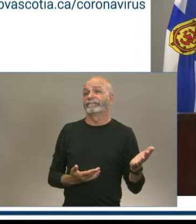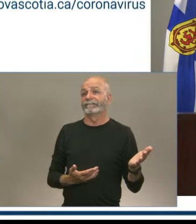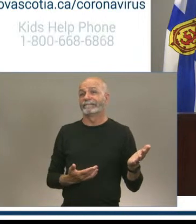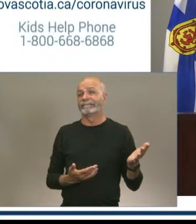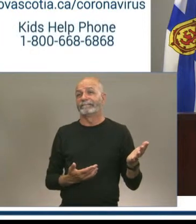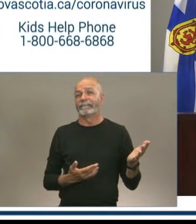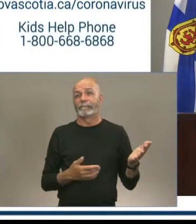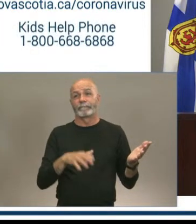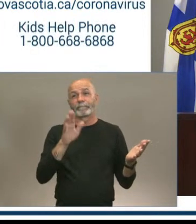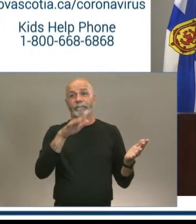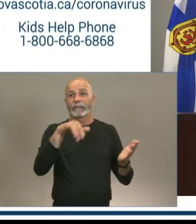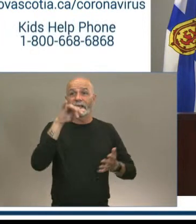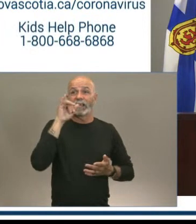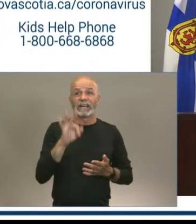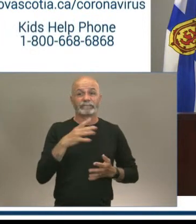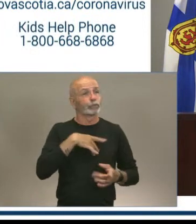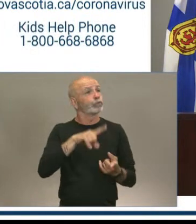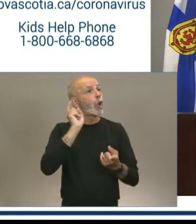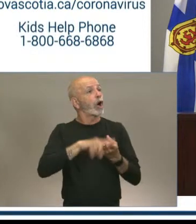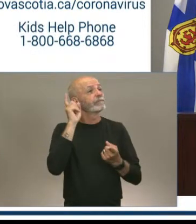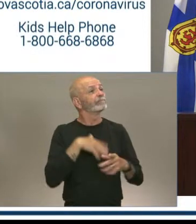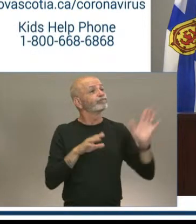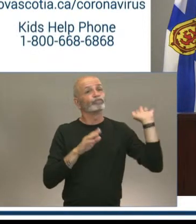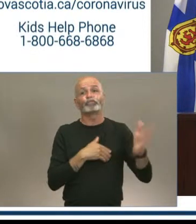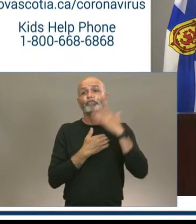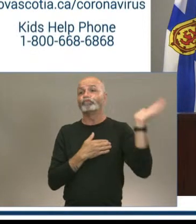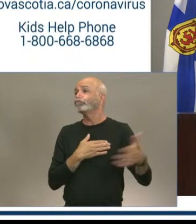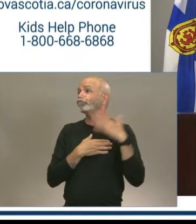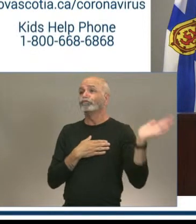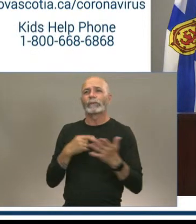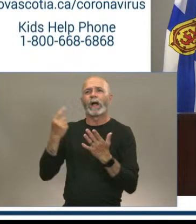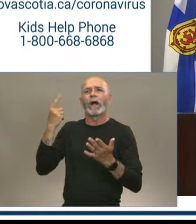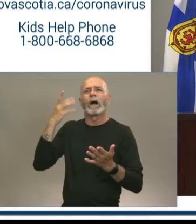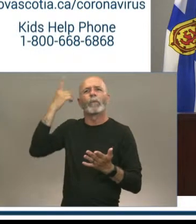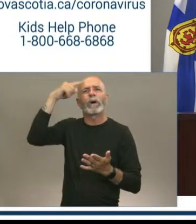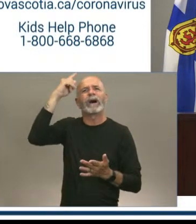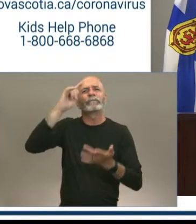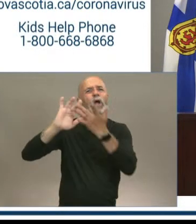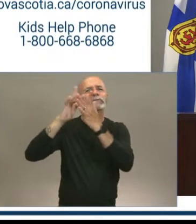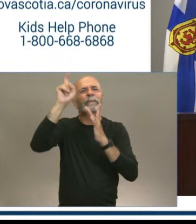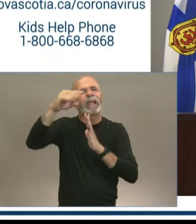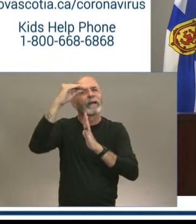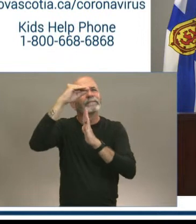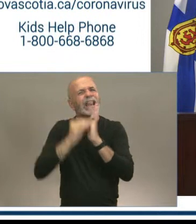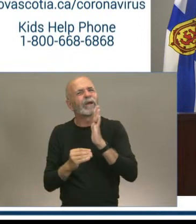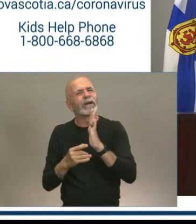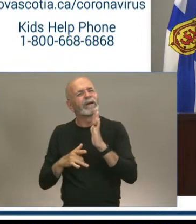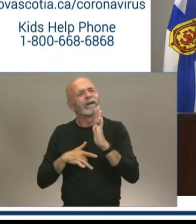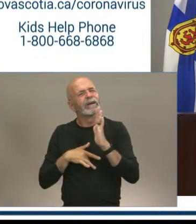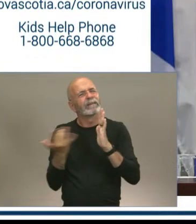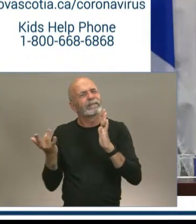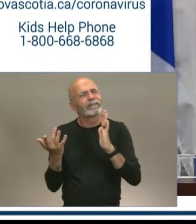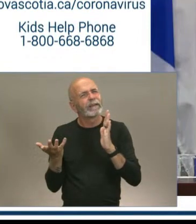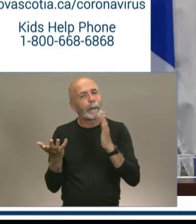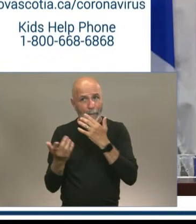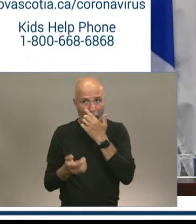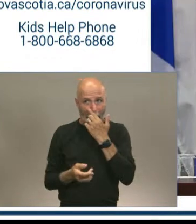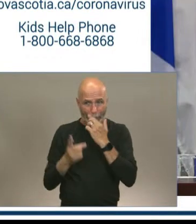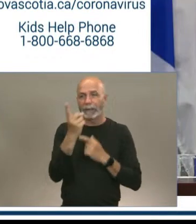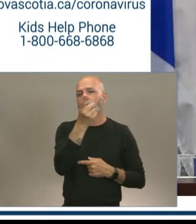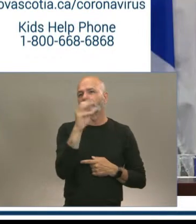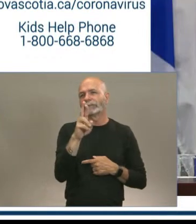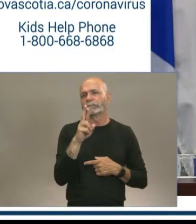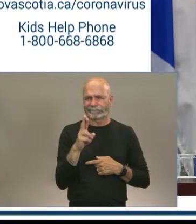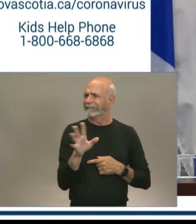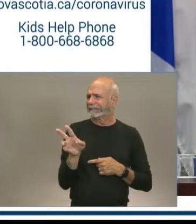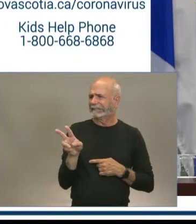automatically approving some people, why do they need to fill out a form in the first place? Well, that's the first I heard this